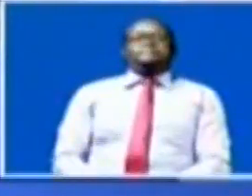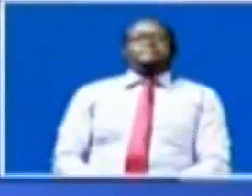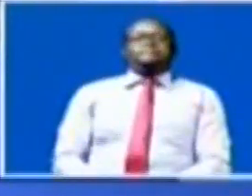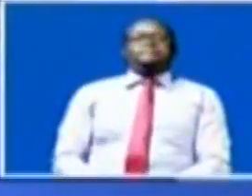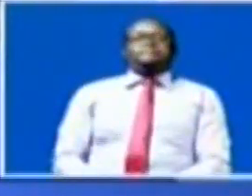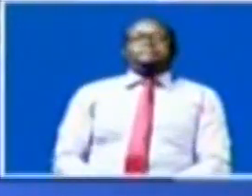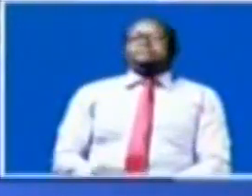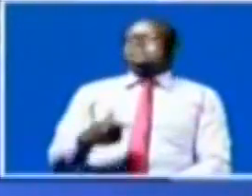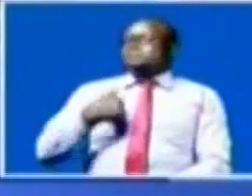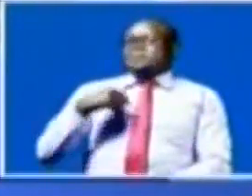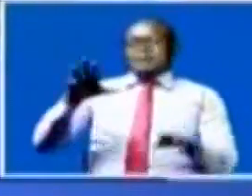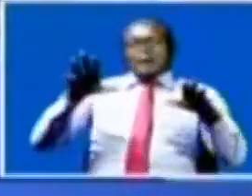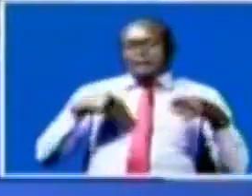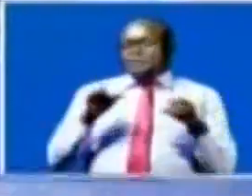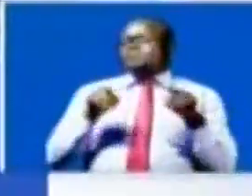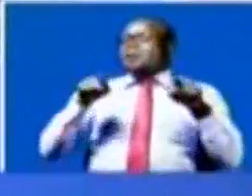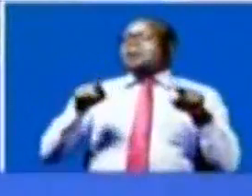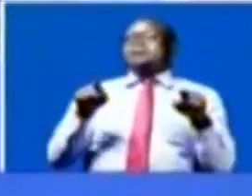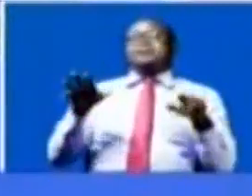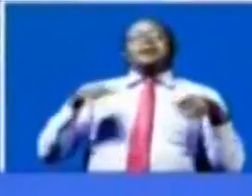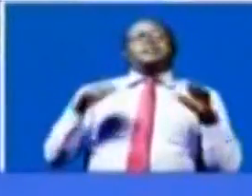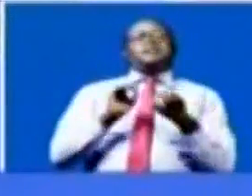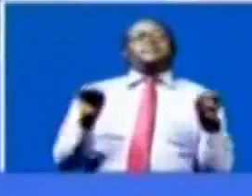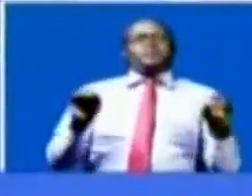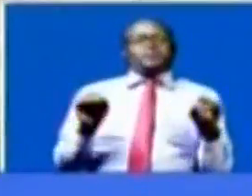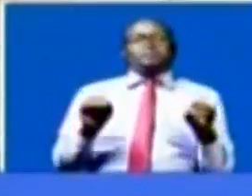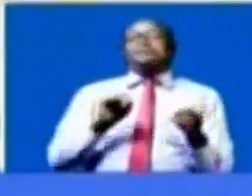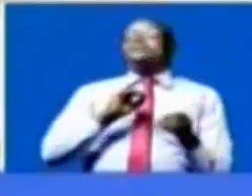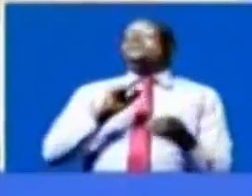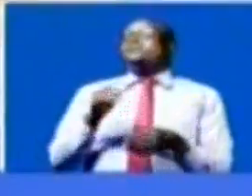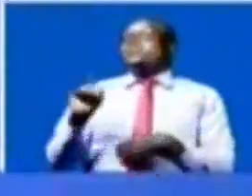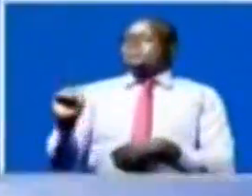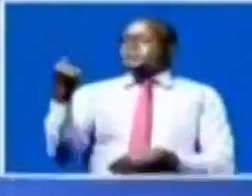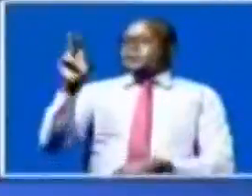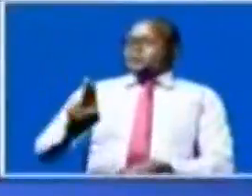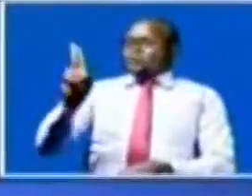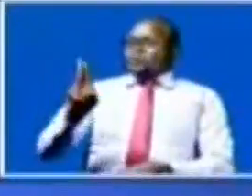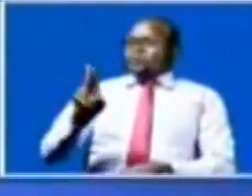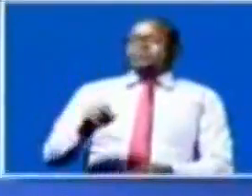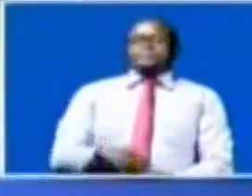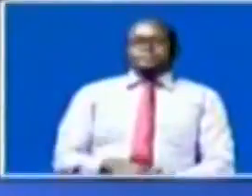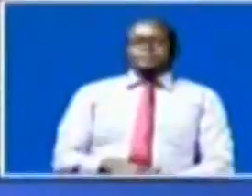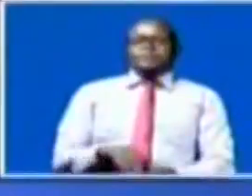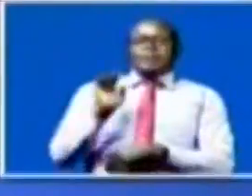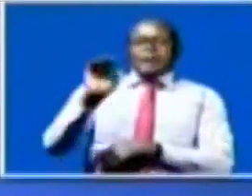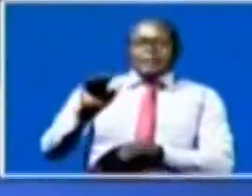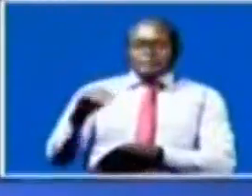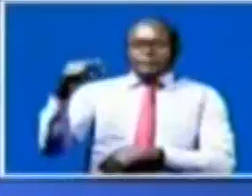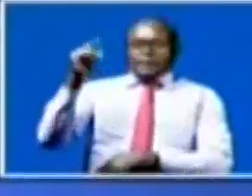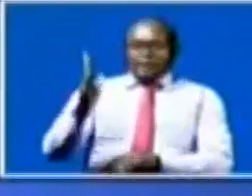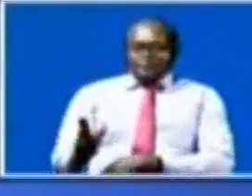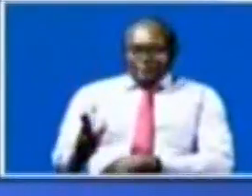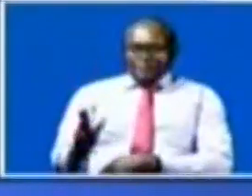sita kubali intimidation from anybody, from any member. President Uhuru Kenyatta is on record calling out the